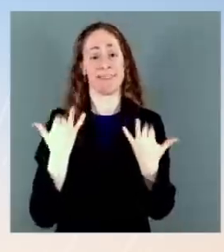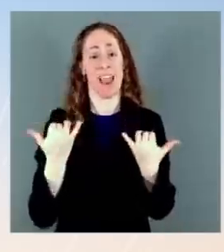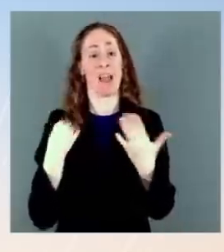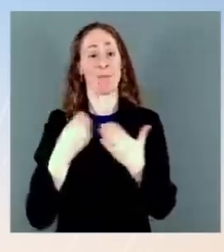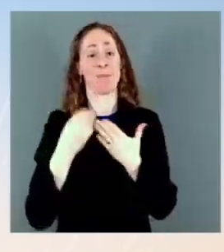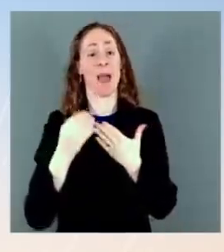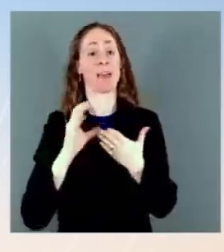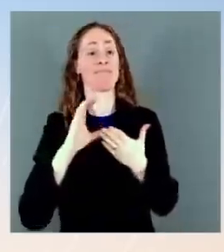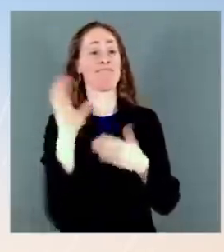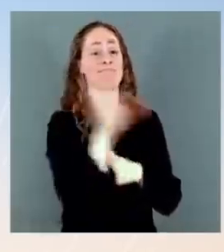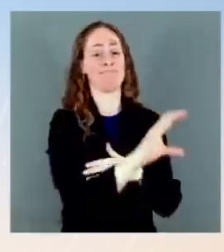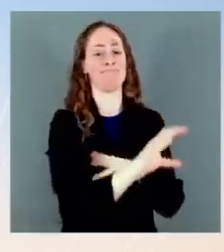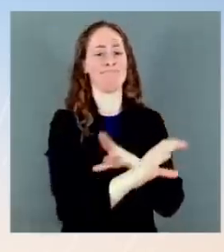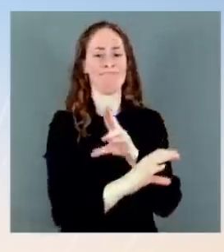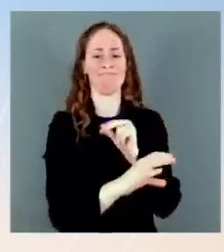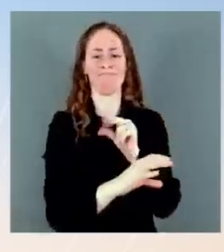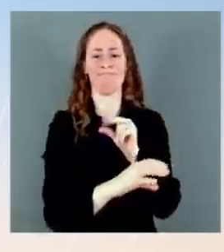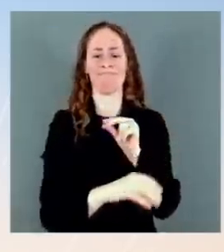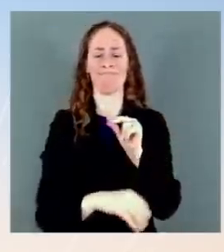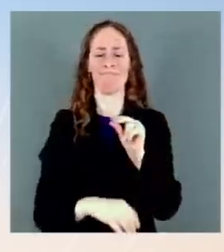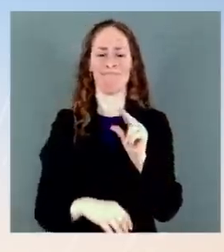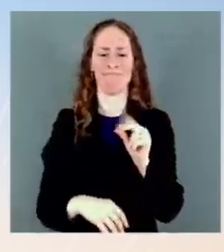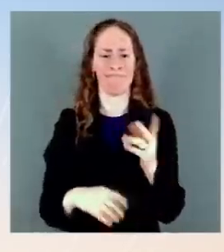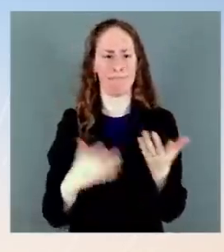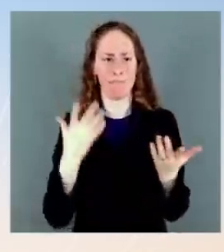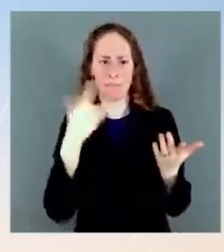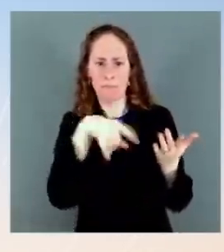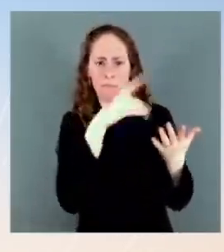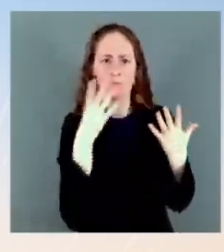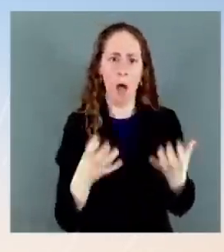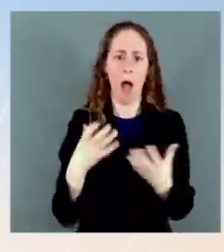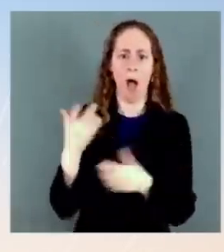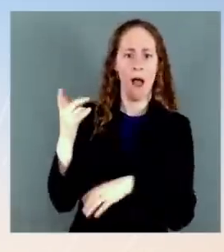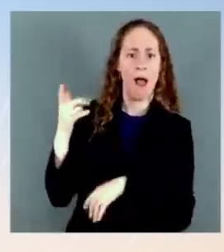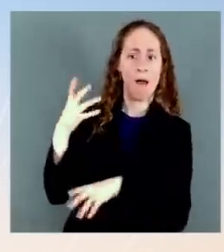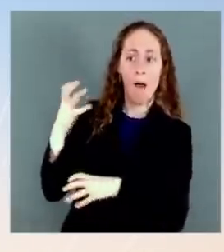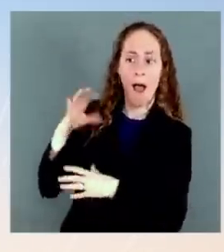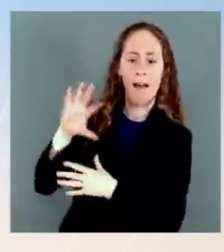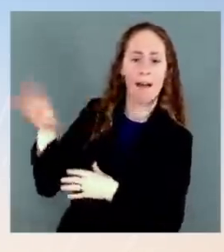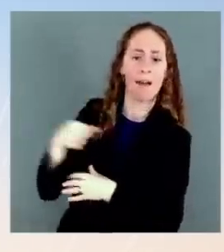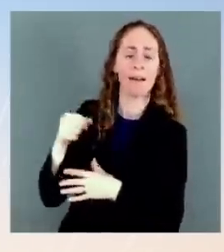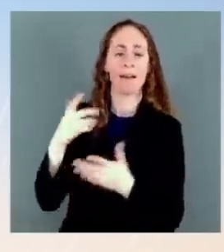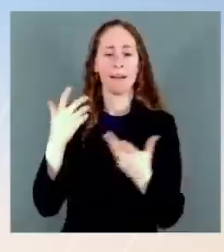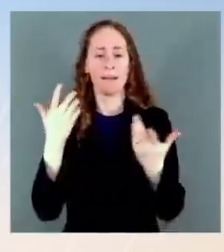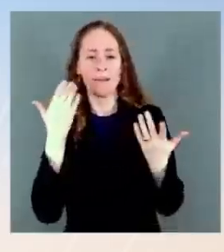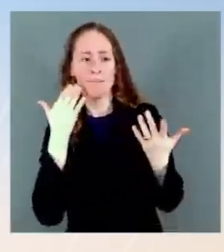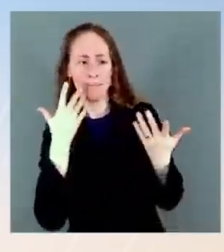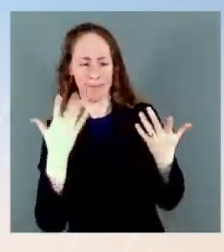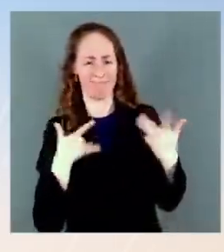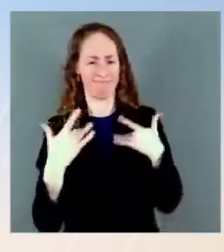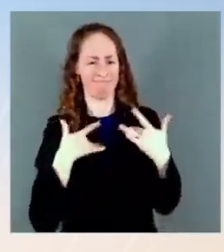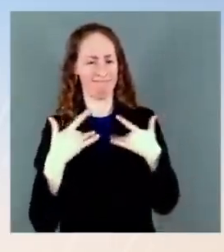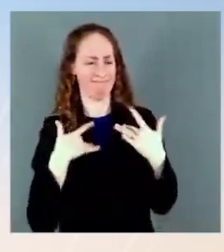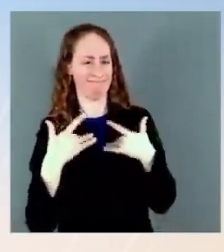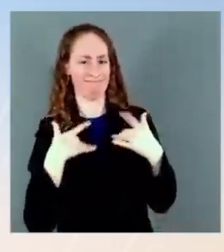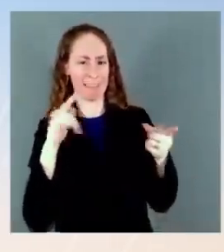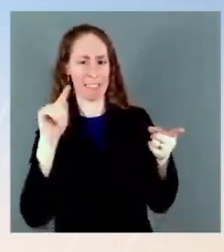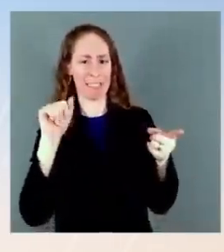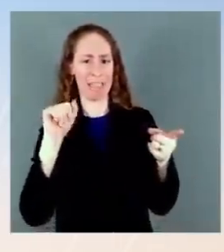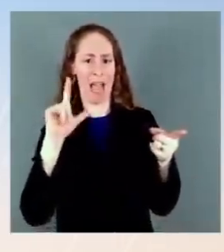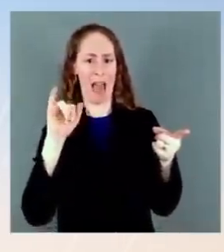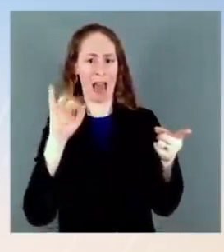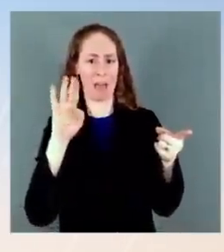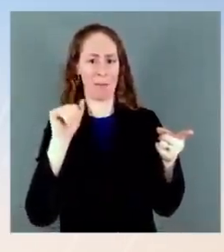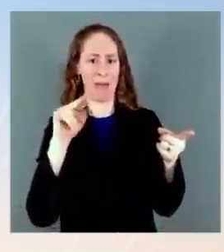who hold judgments against the Taliban. These legal proceedings cannot be disregarded and have led to the temporary suspension of any movement of the